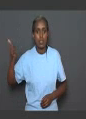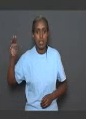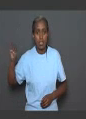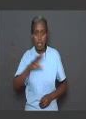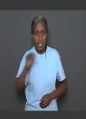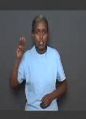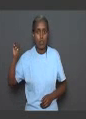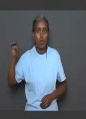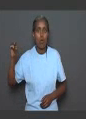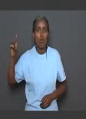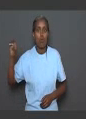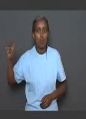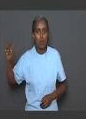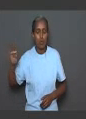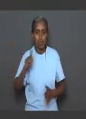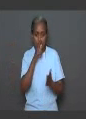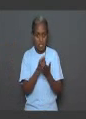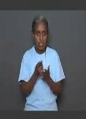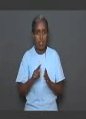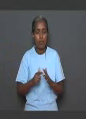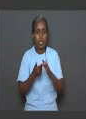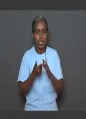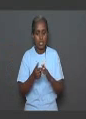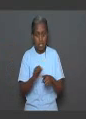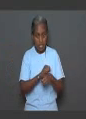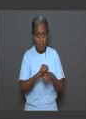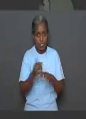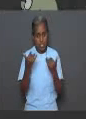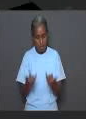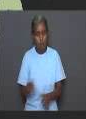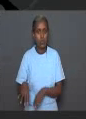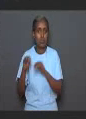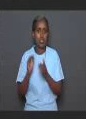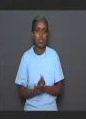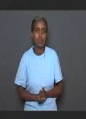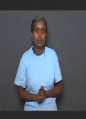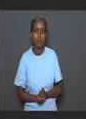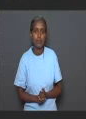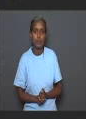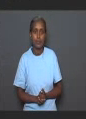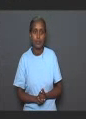data. Begin the activity now, students.